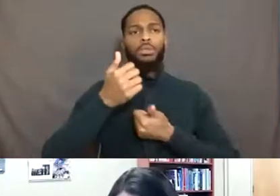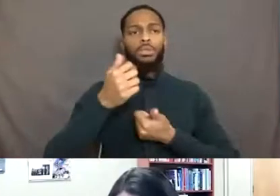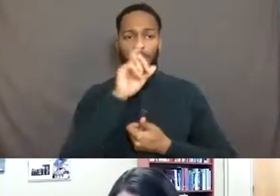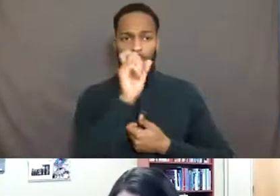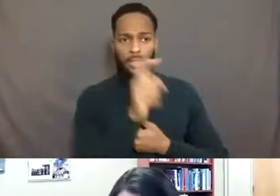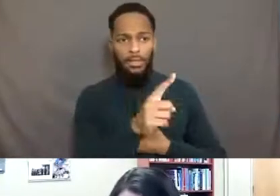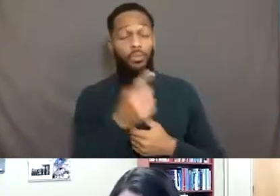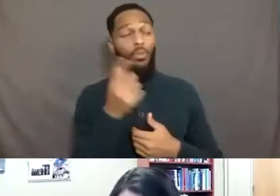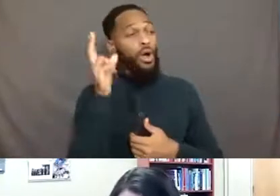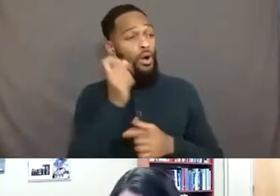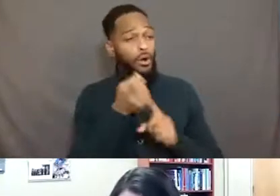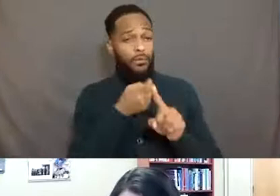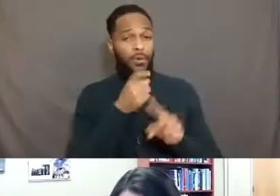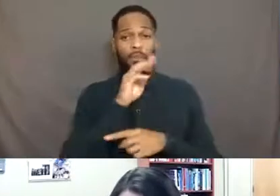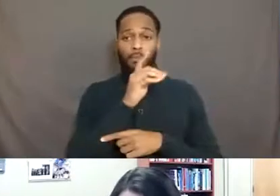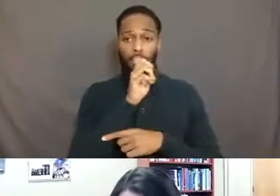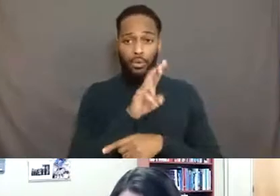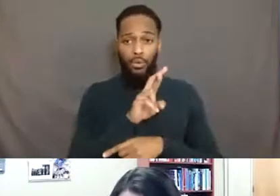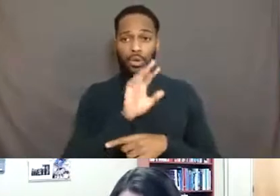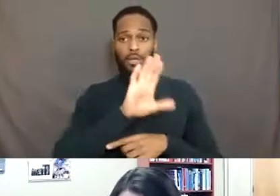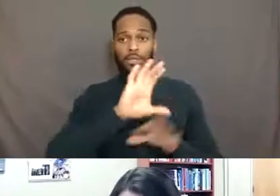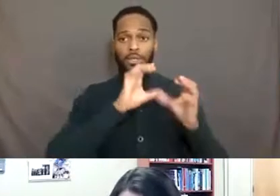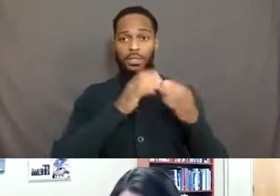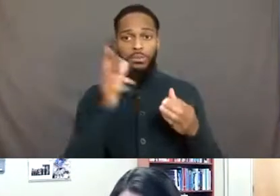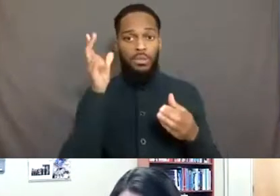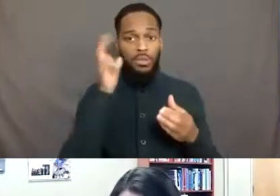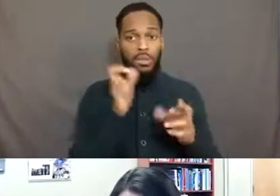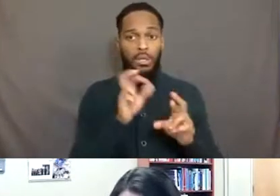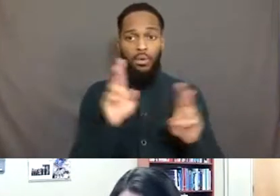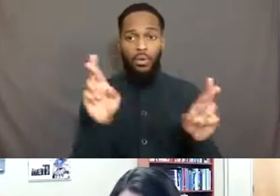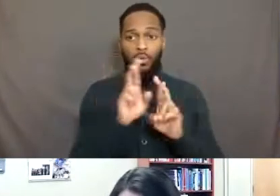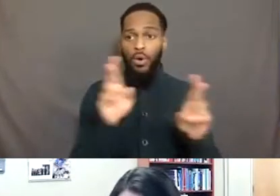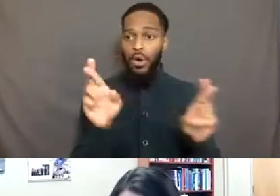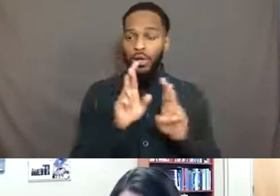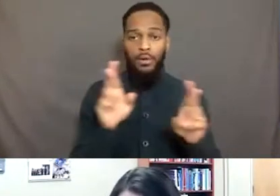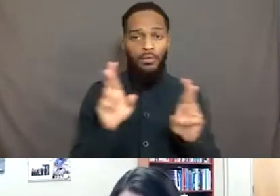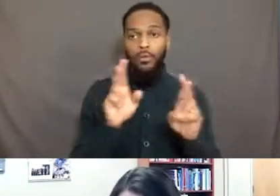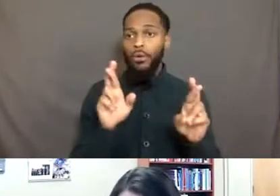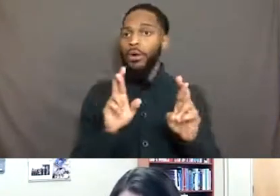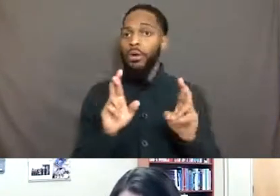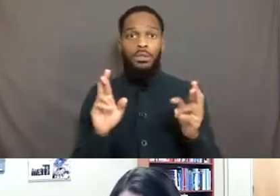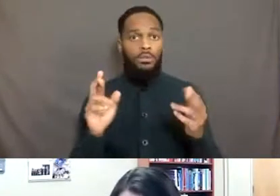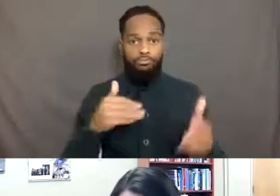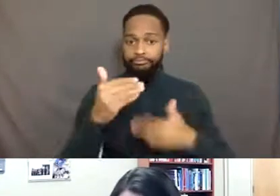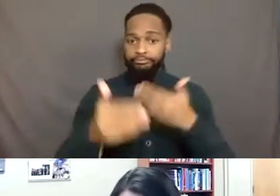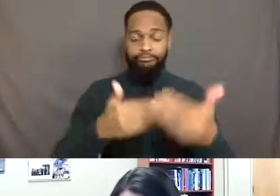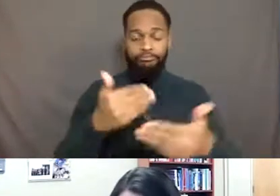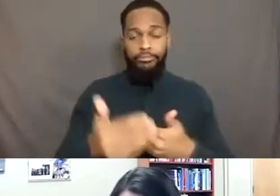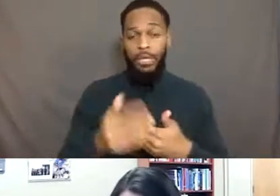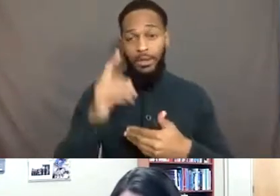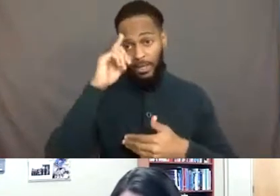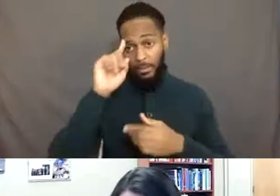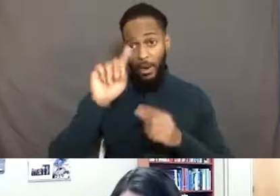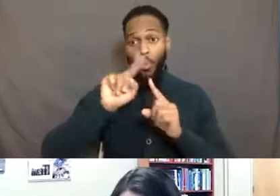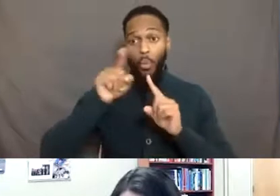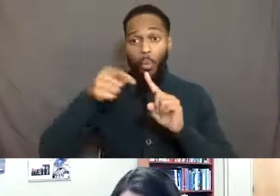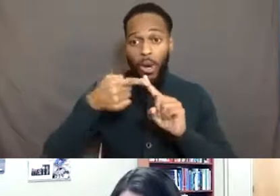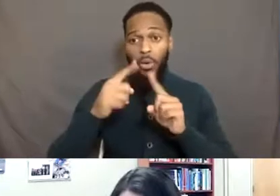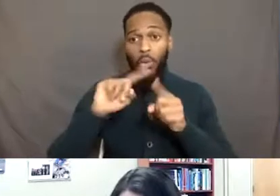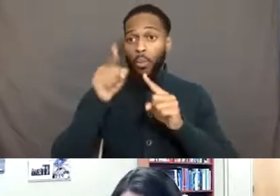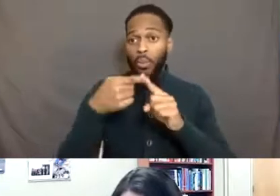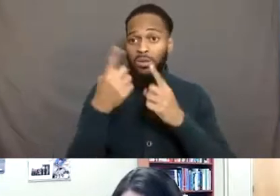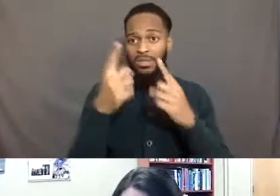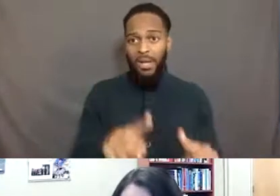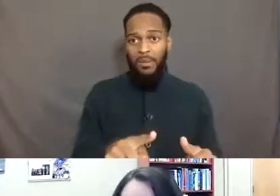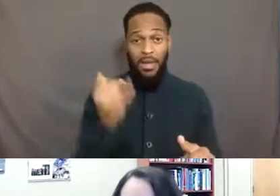for in-person learning. And the question, of course, is when? And if we can say it's not today, what day is appropriate? And I